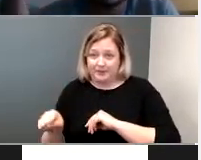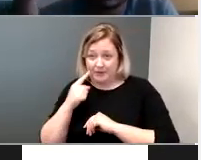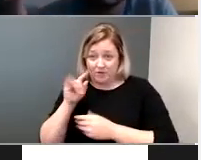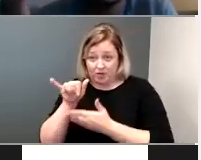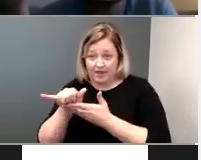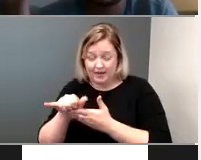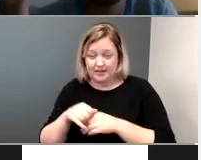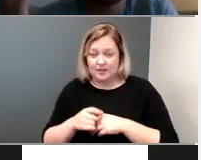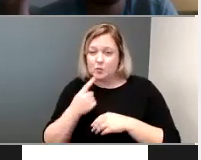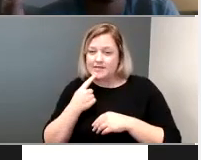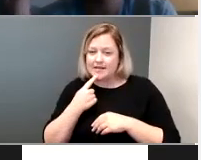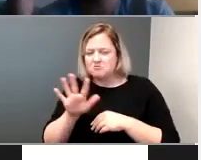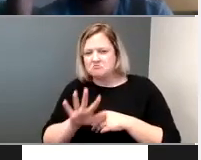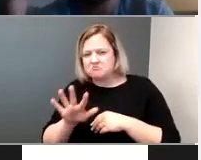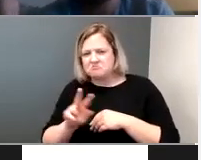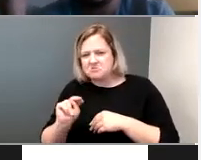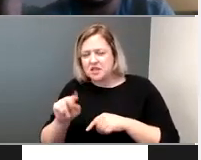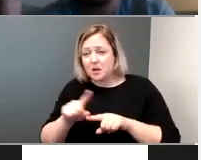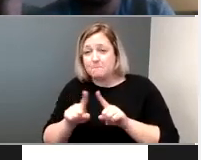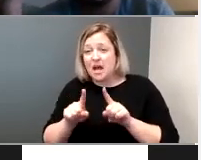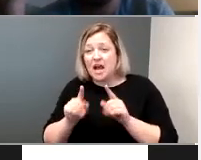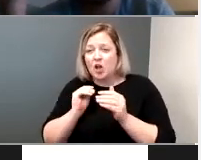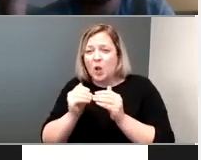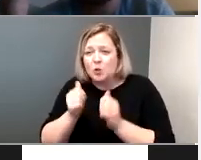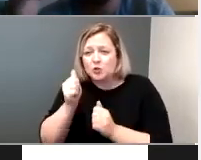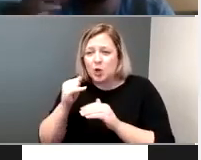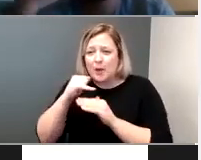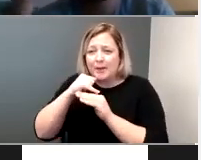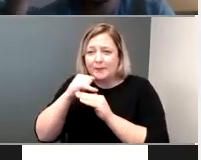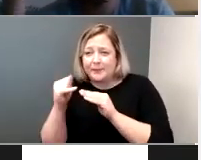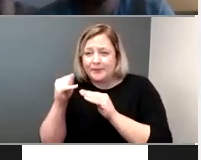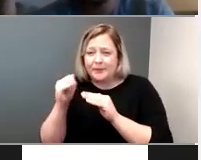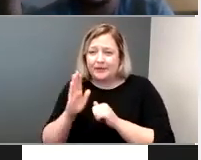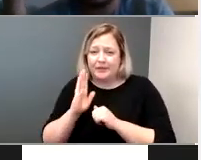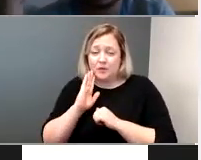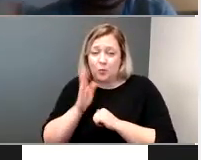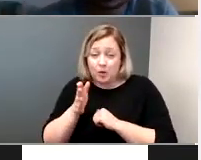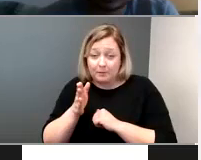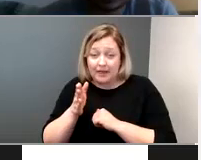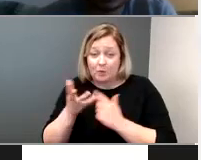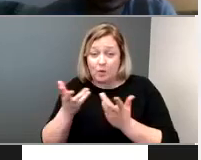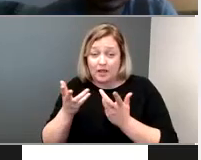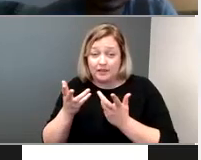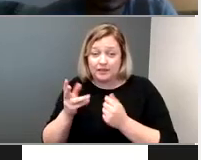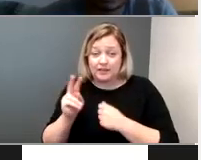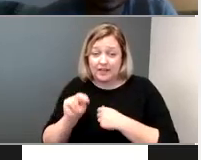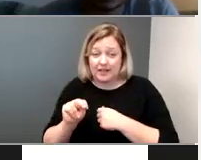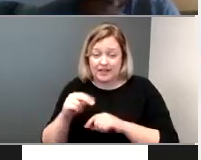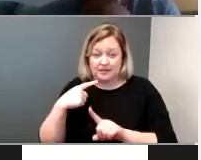n, but more tighter bound would be that number is going to be n plus 2.